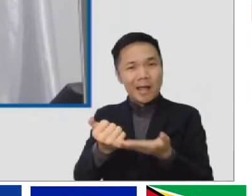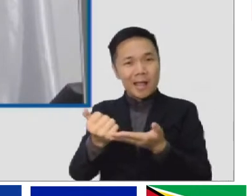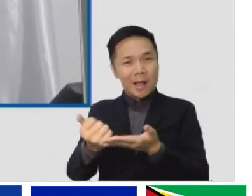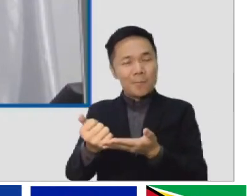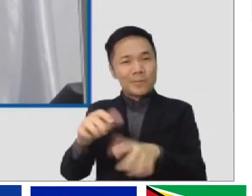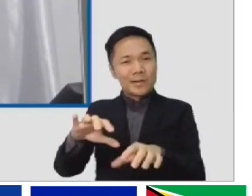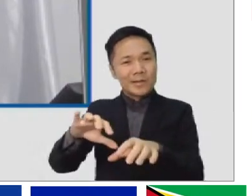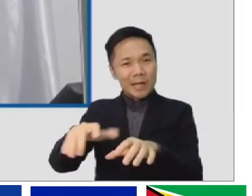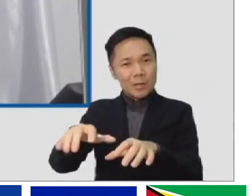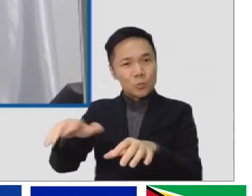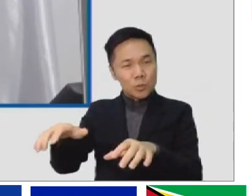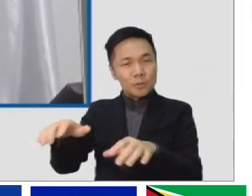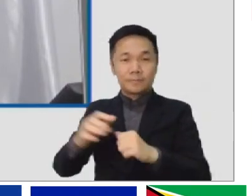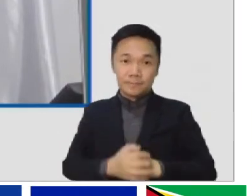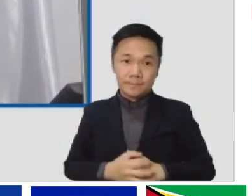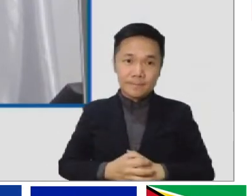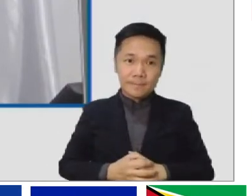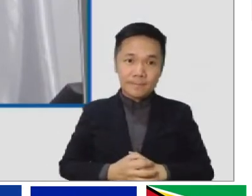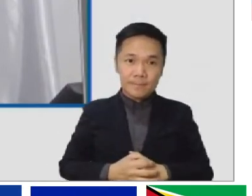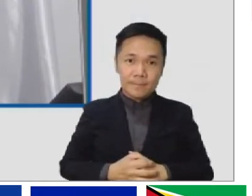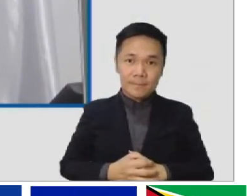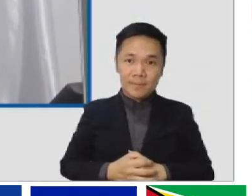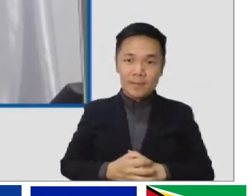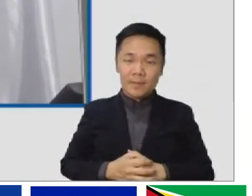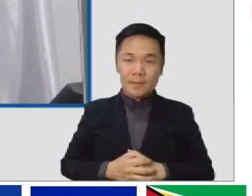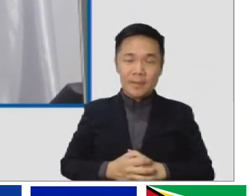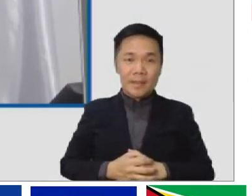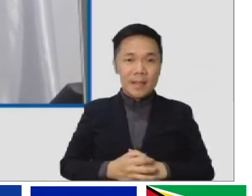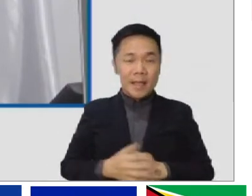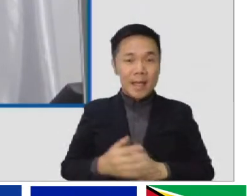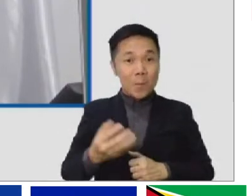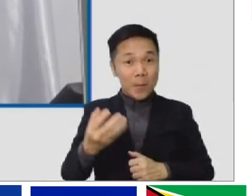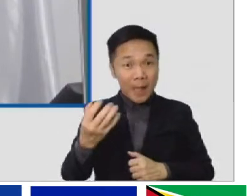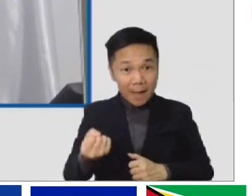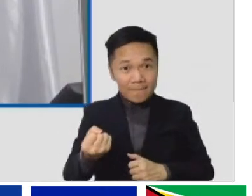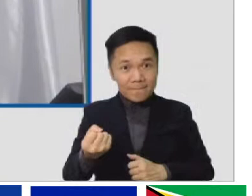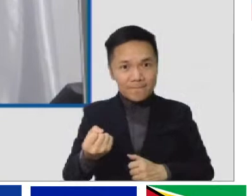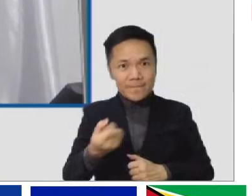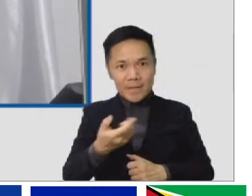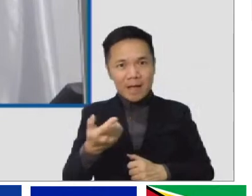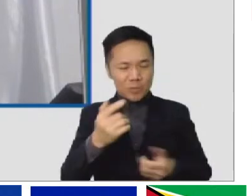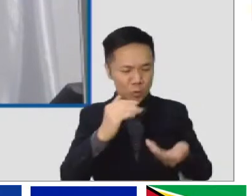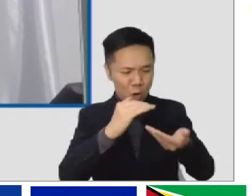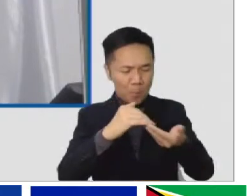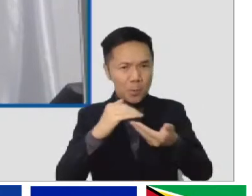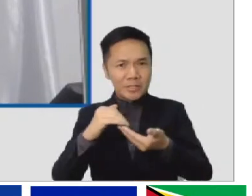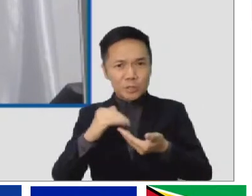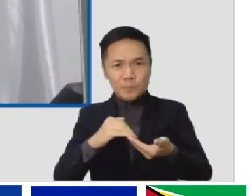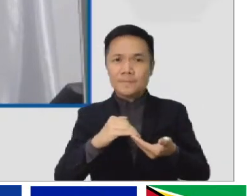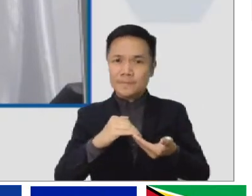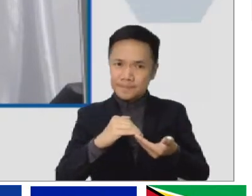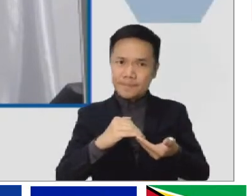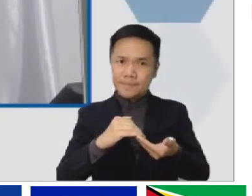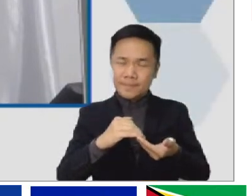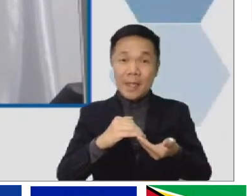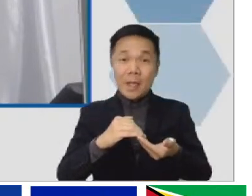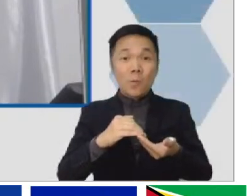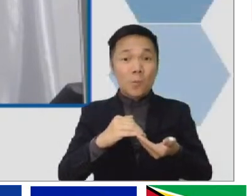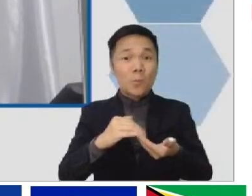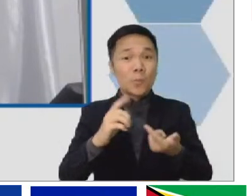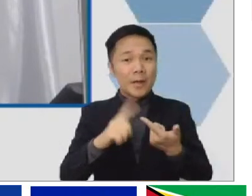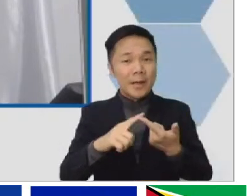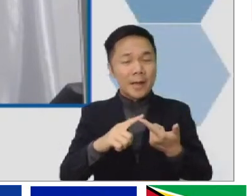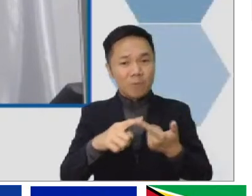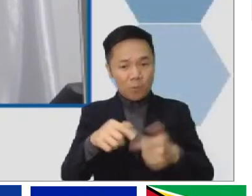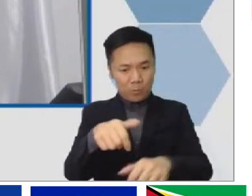have management through the international cooperation agencies. We are developing efforts for us to continue with